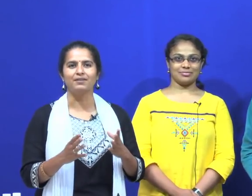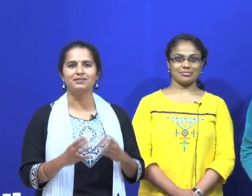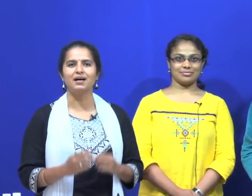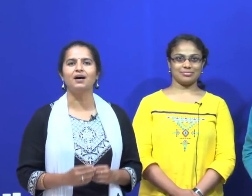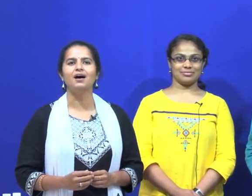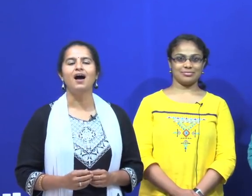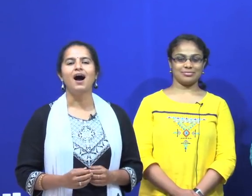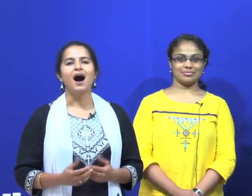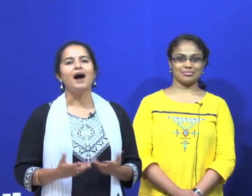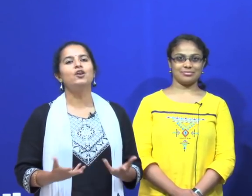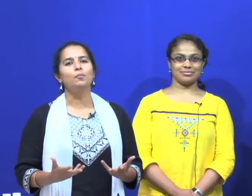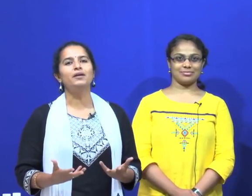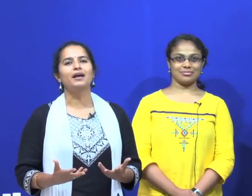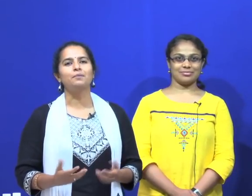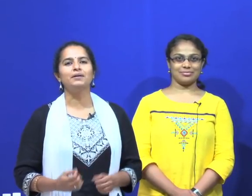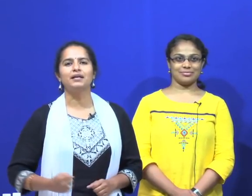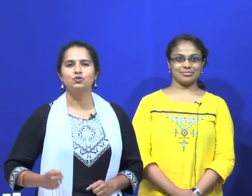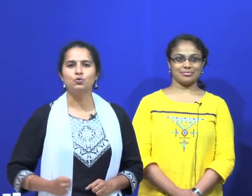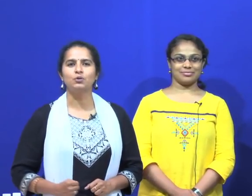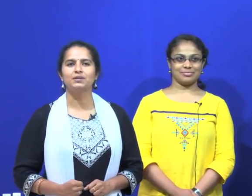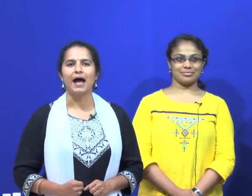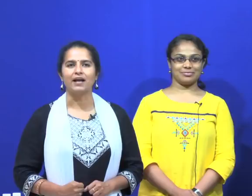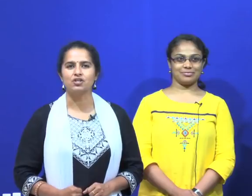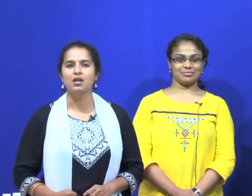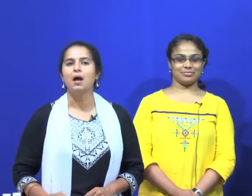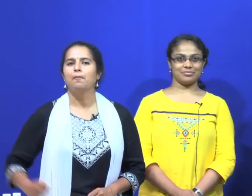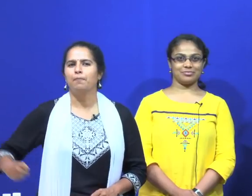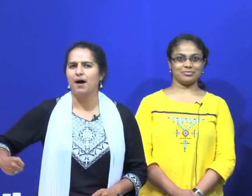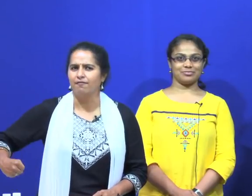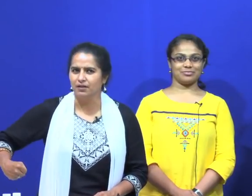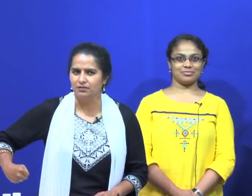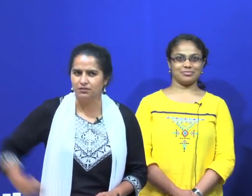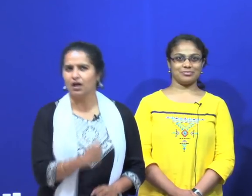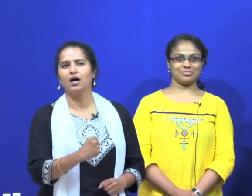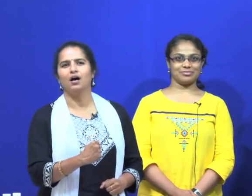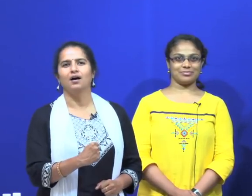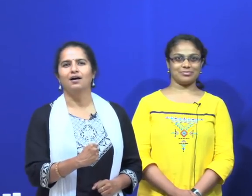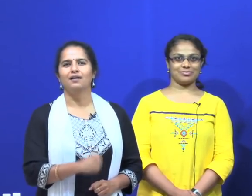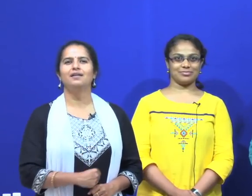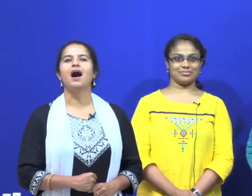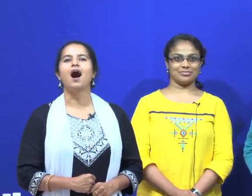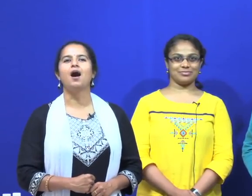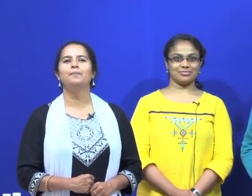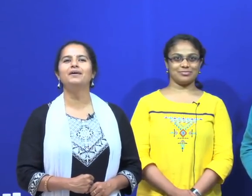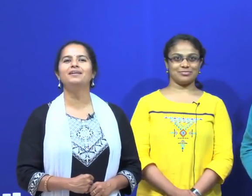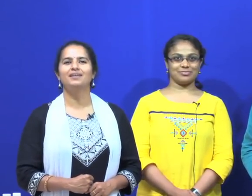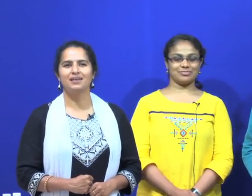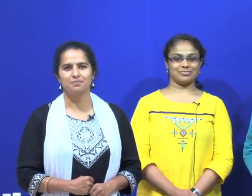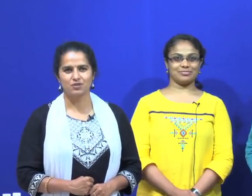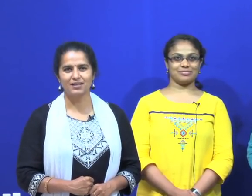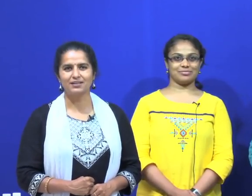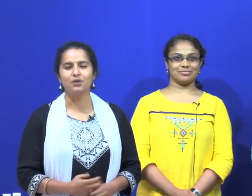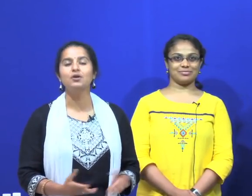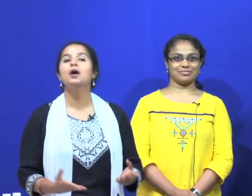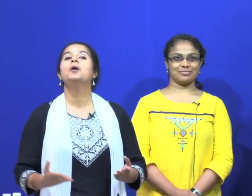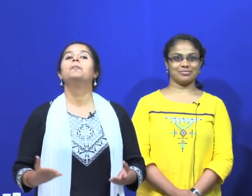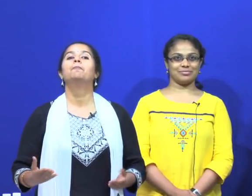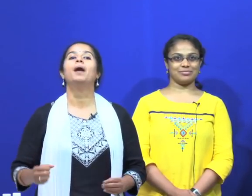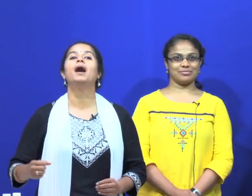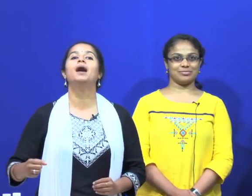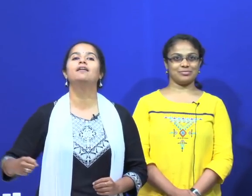word Bhavataha, I normally recommend that you do it with the action Bhavataha nama kim. Try that